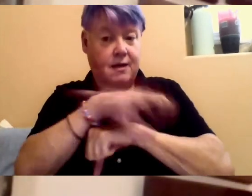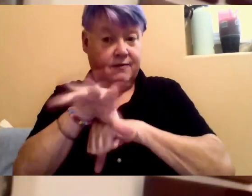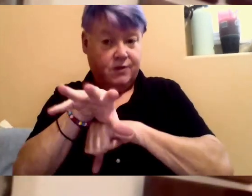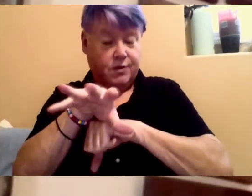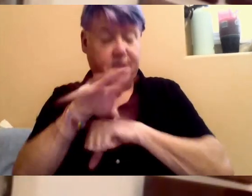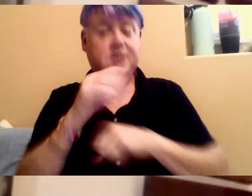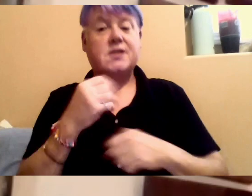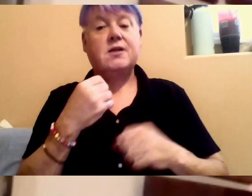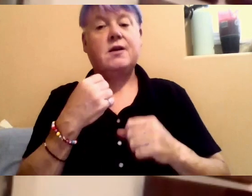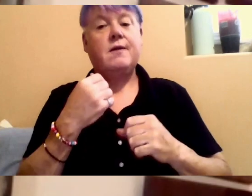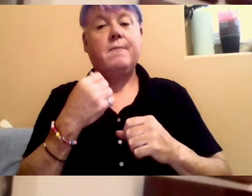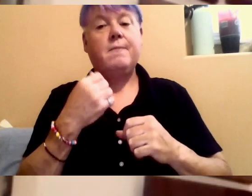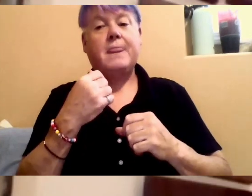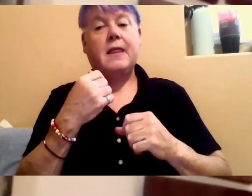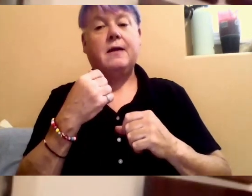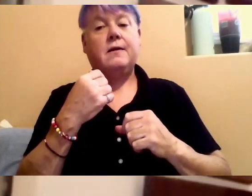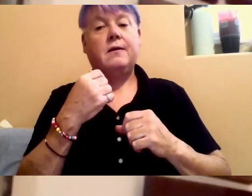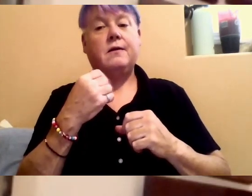on